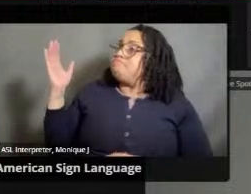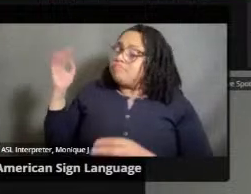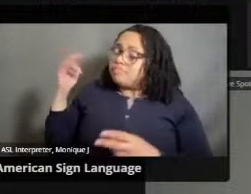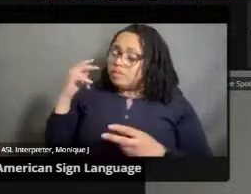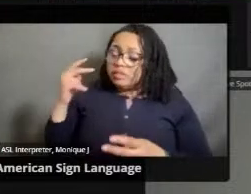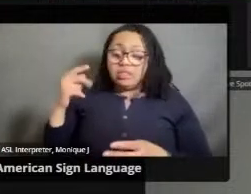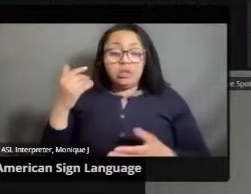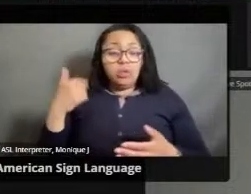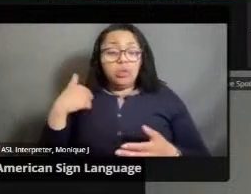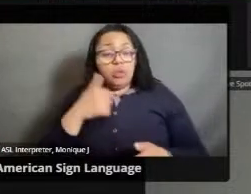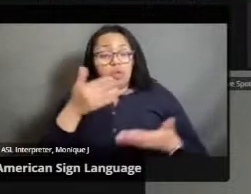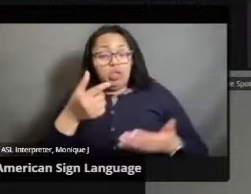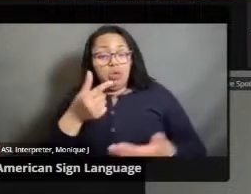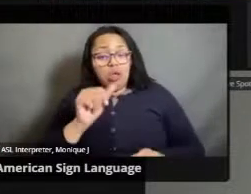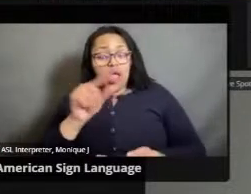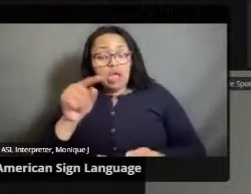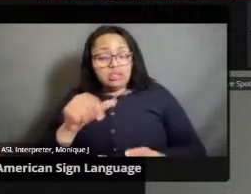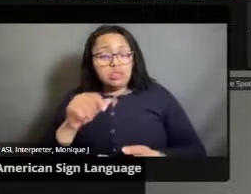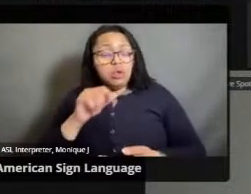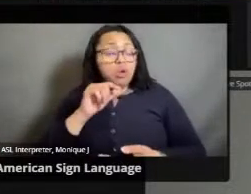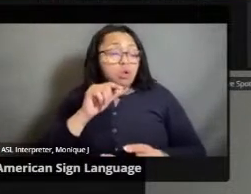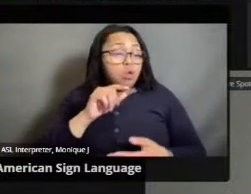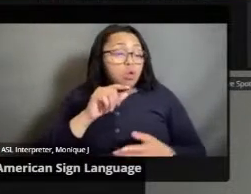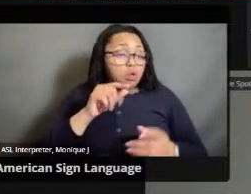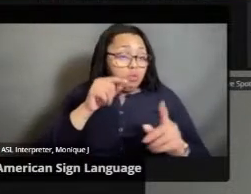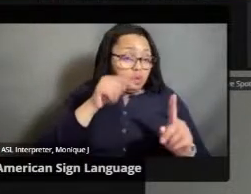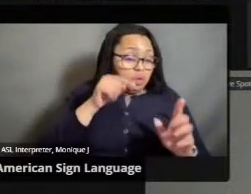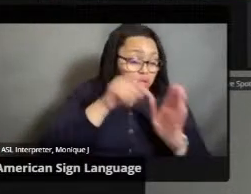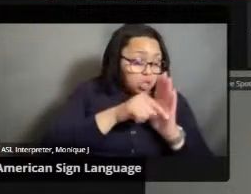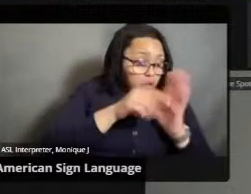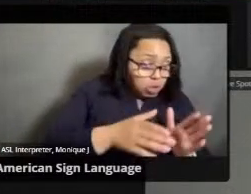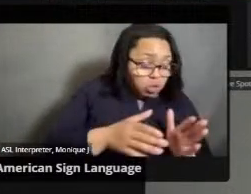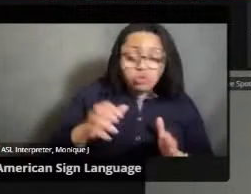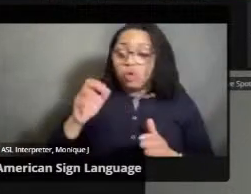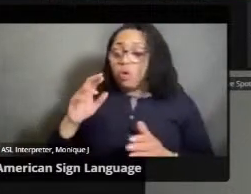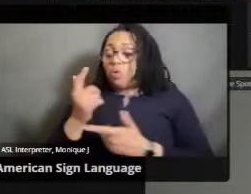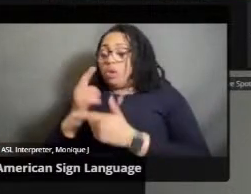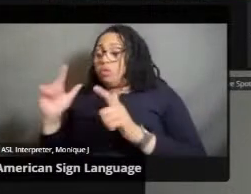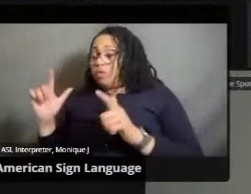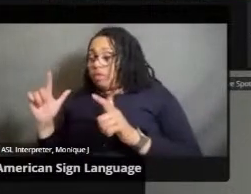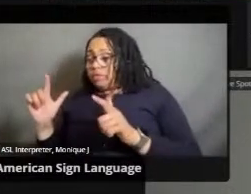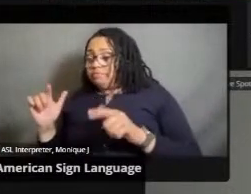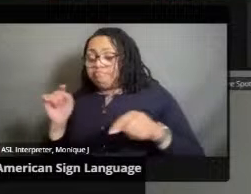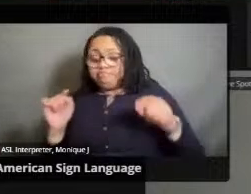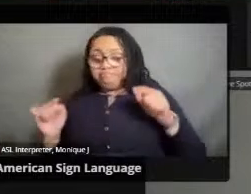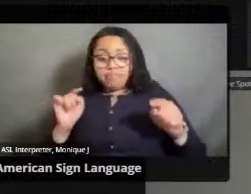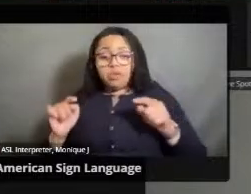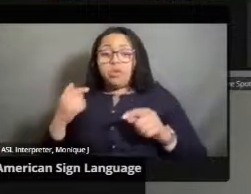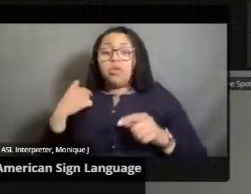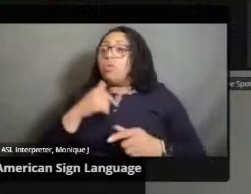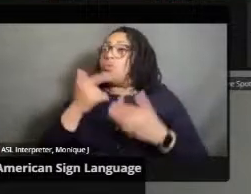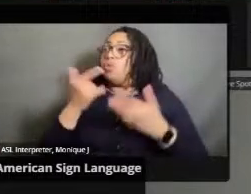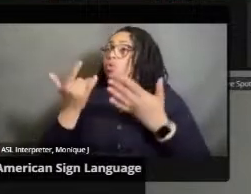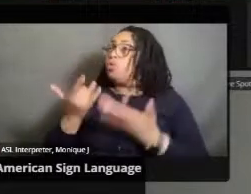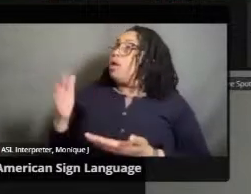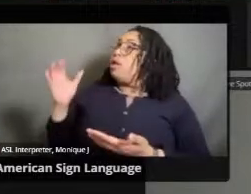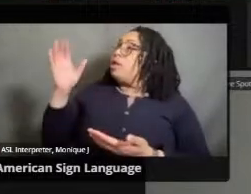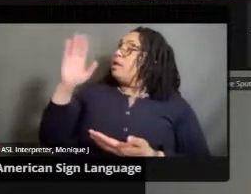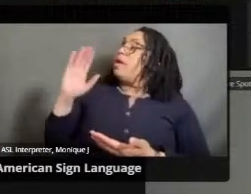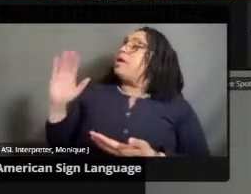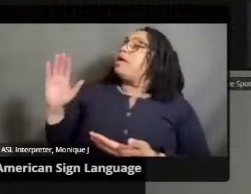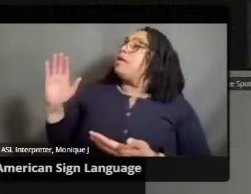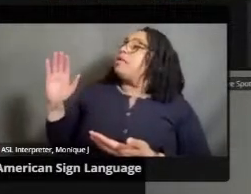liberation, and we all wait to learn where we fall. We are waiting, O God. Your vow is true.